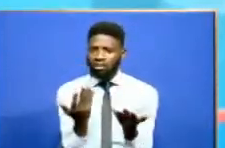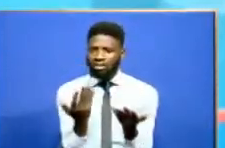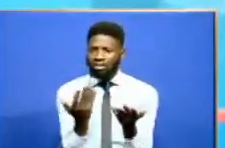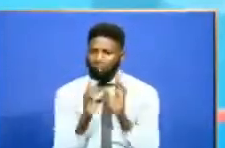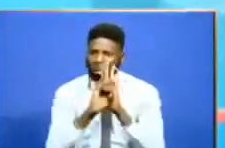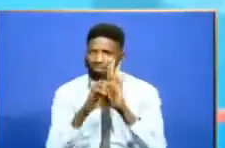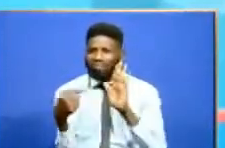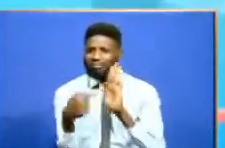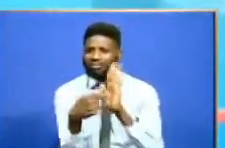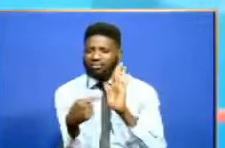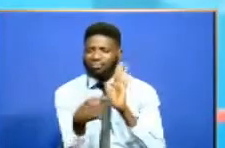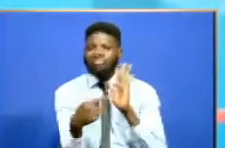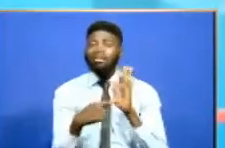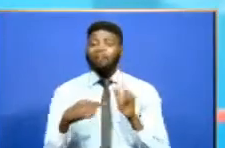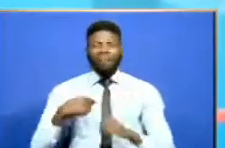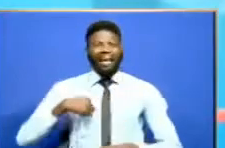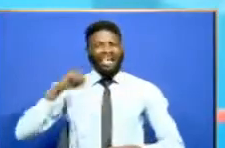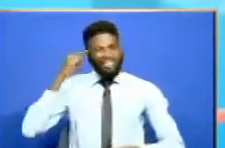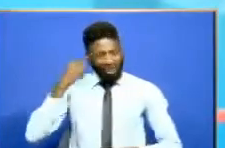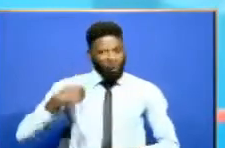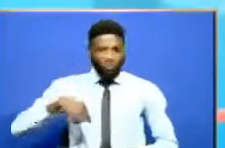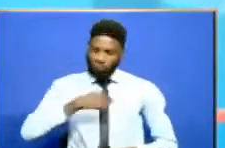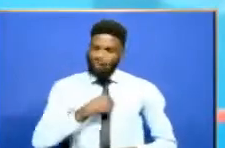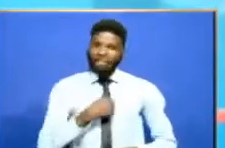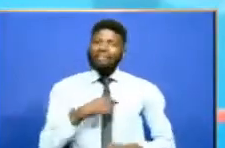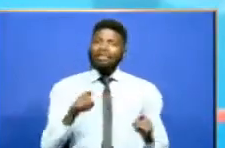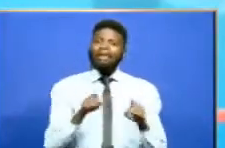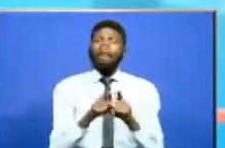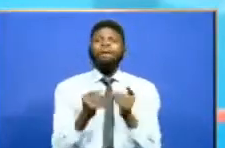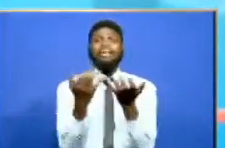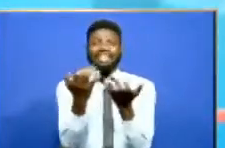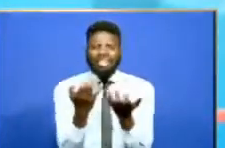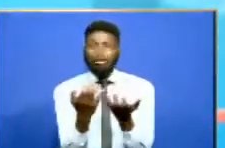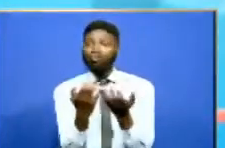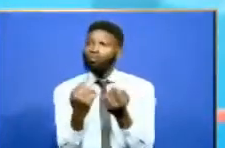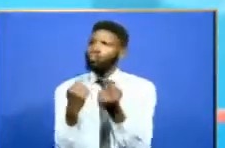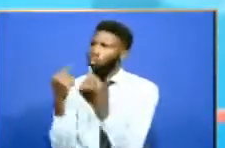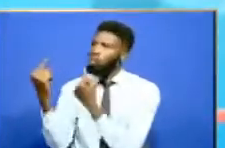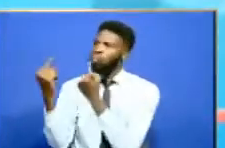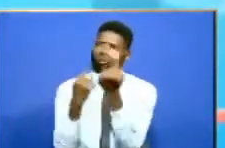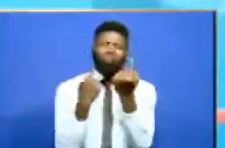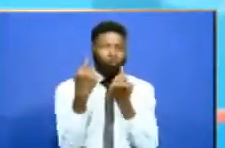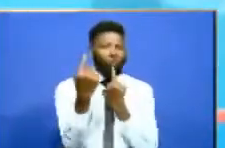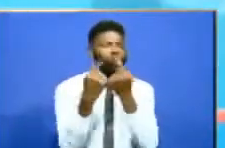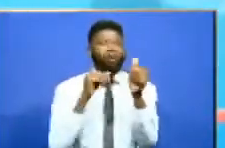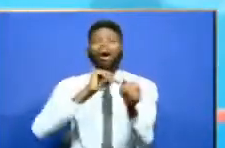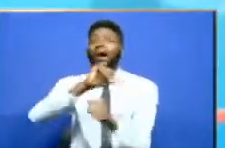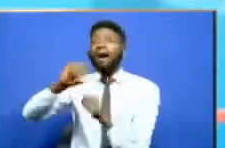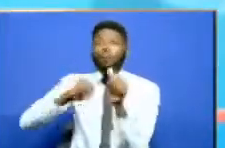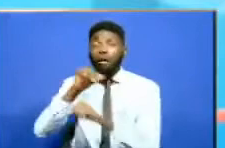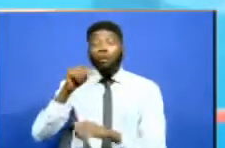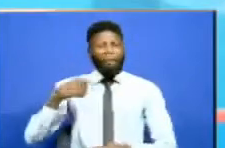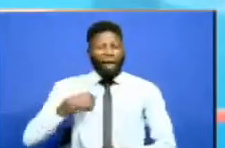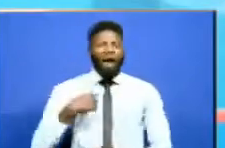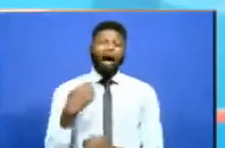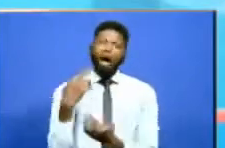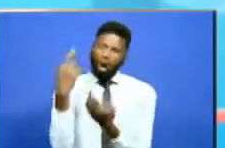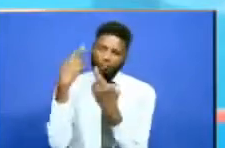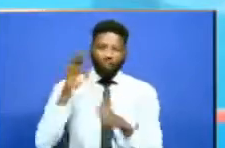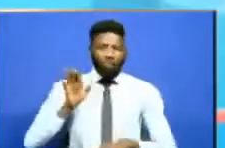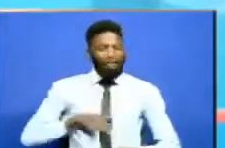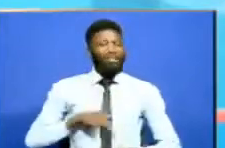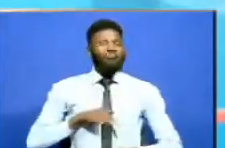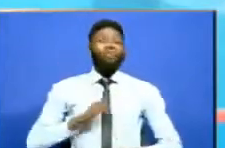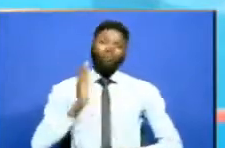I think, is what we need to sing about. And I hope the women will listen to this song,